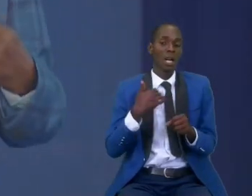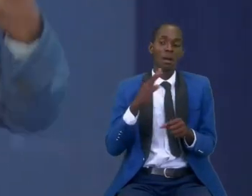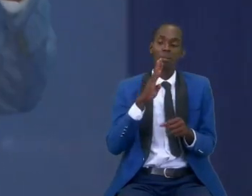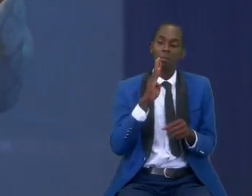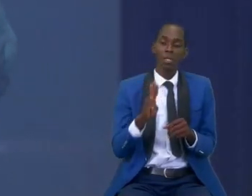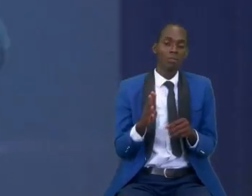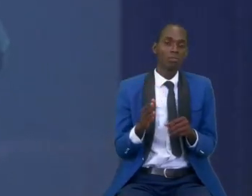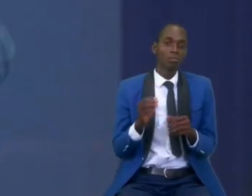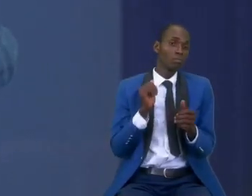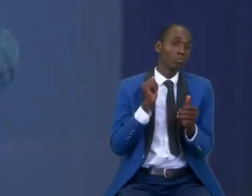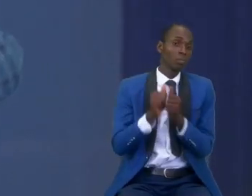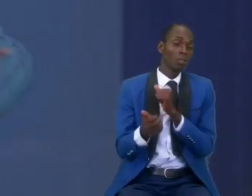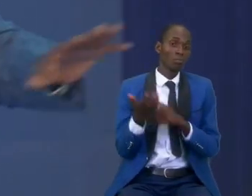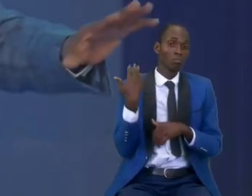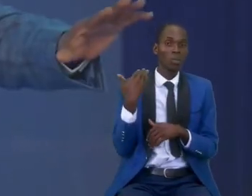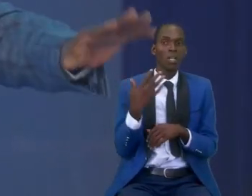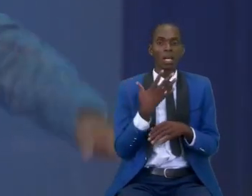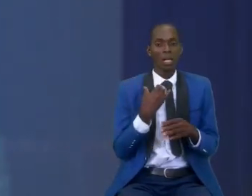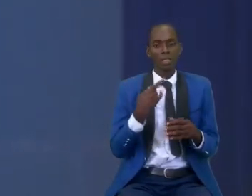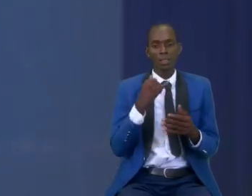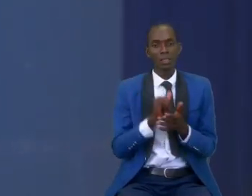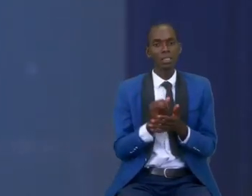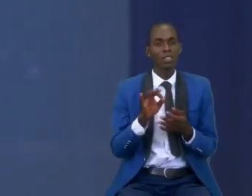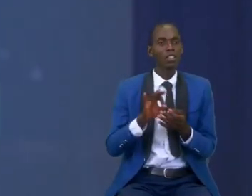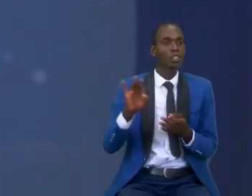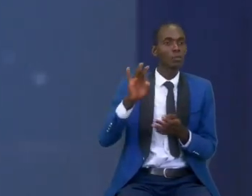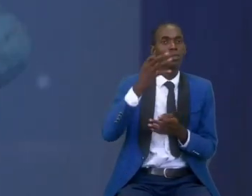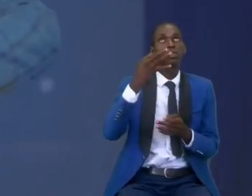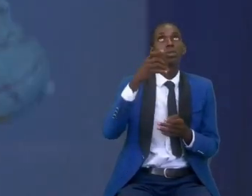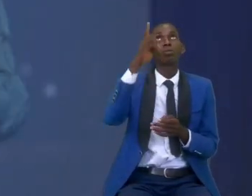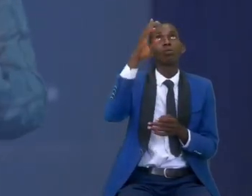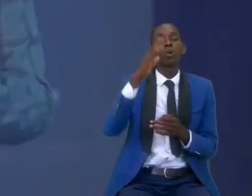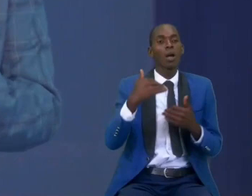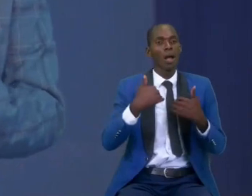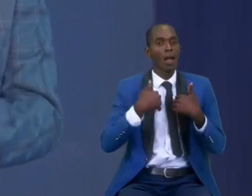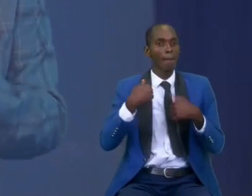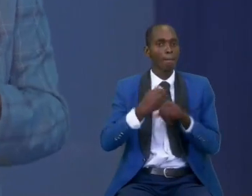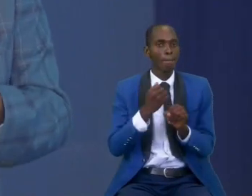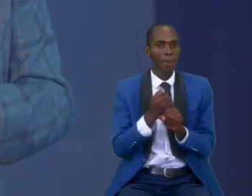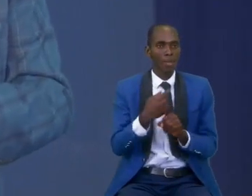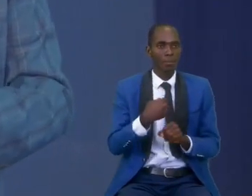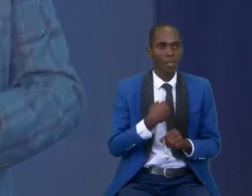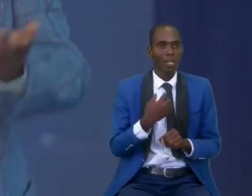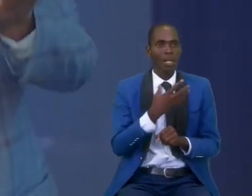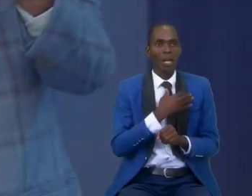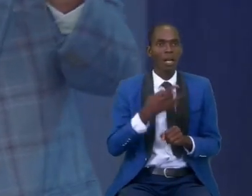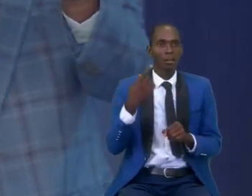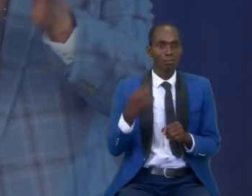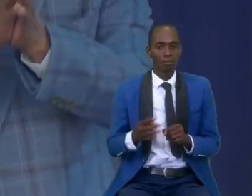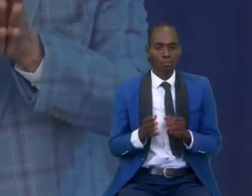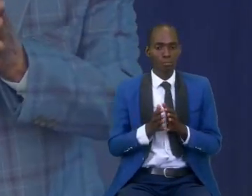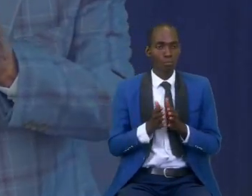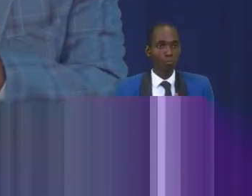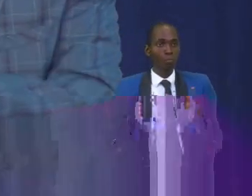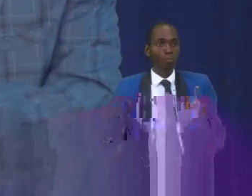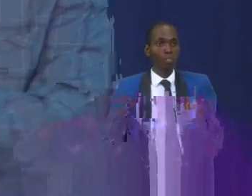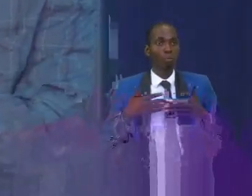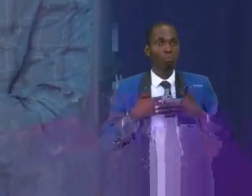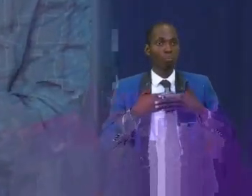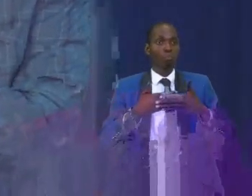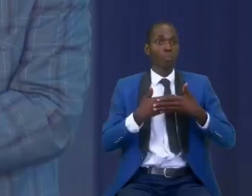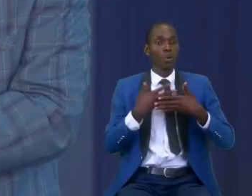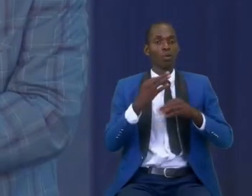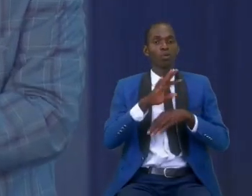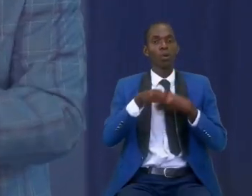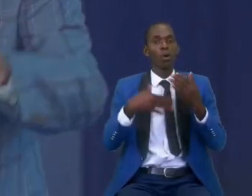made me and the breath of the Almighty has given me life. And so you know, this is